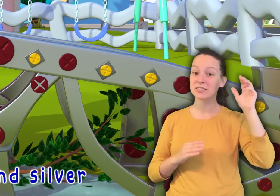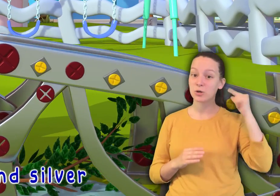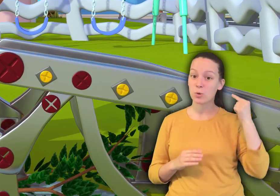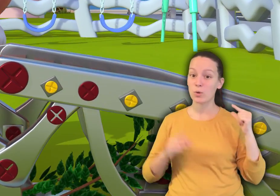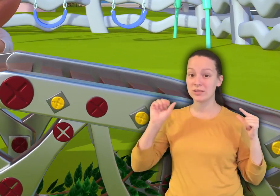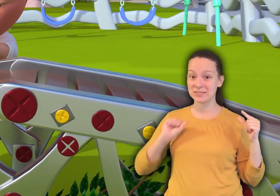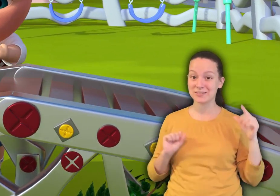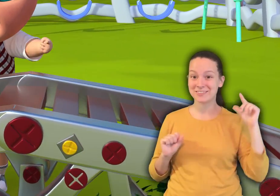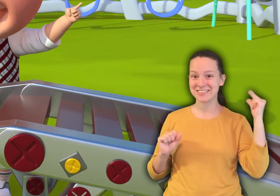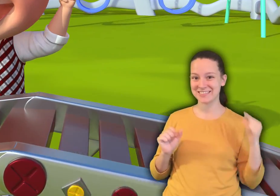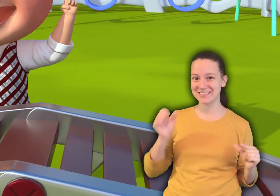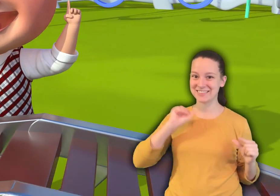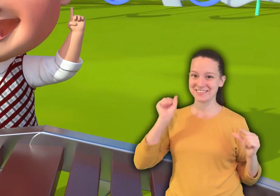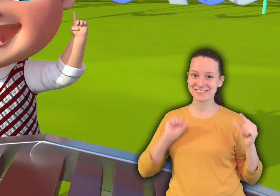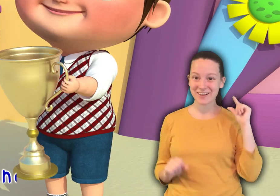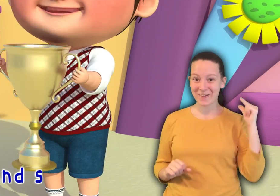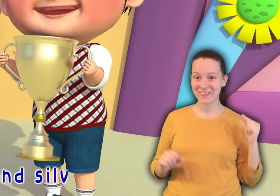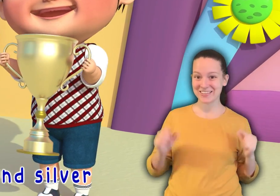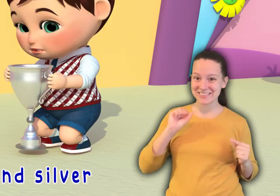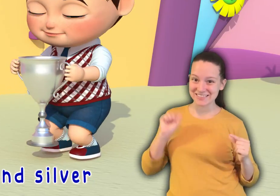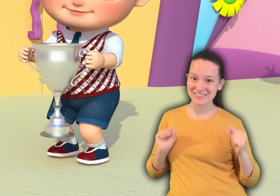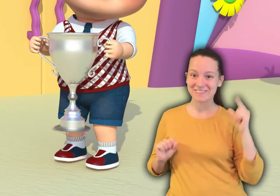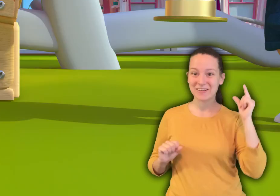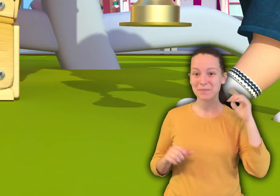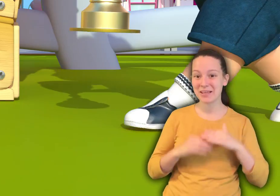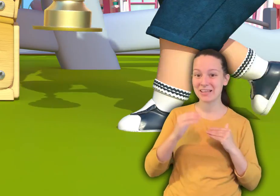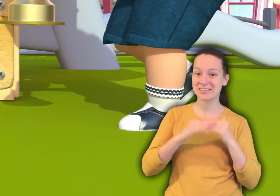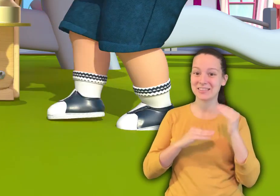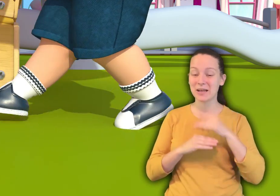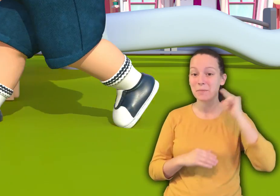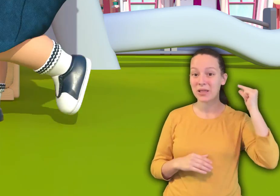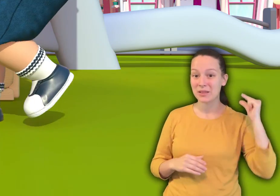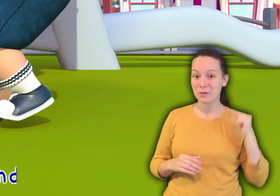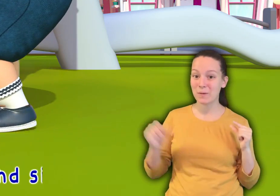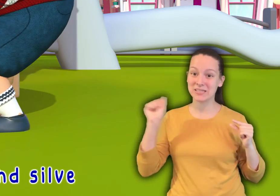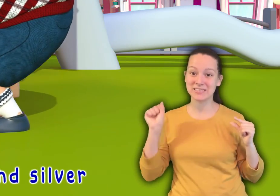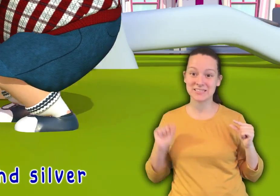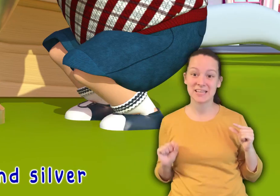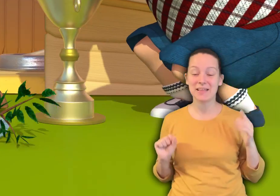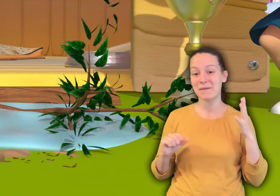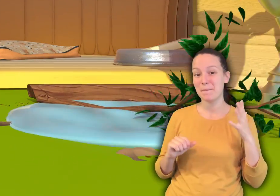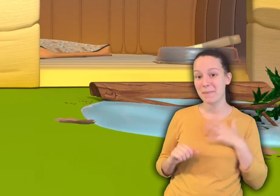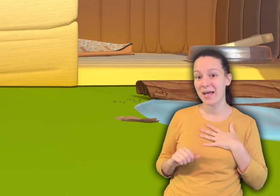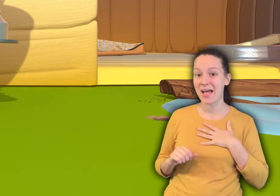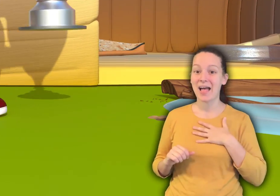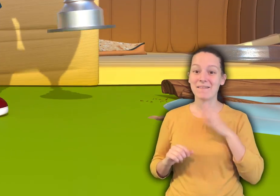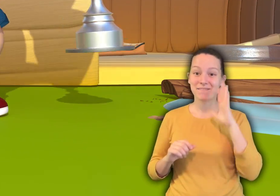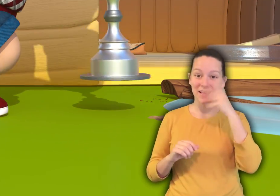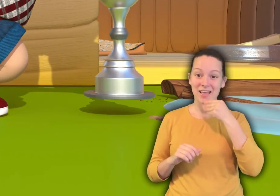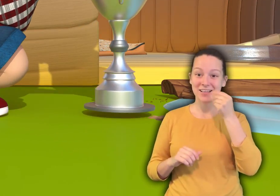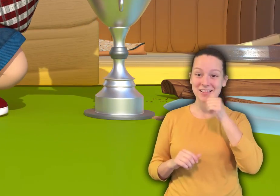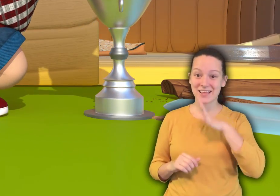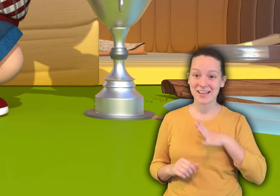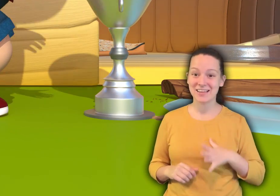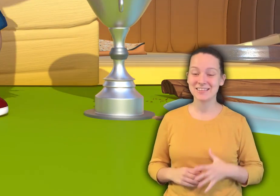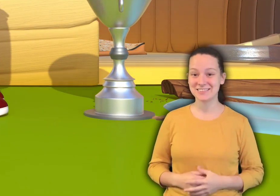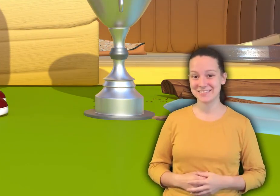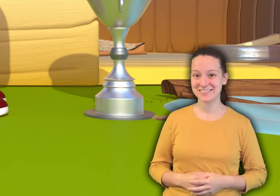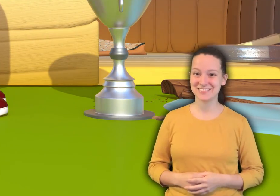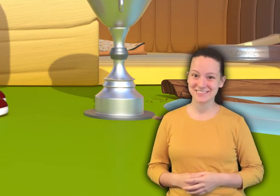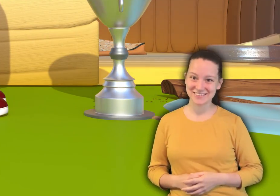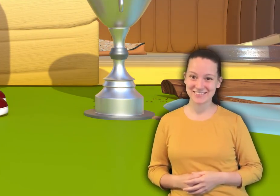gold and silver gold and silver gold and silver build it up with gold and silver my fair